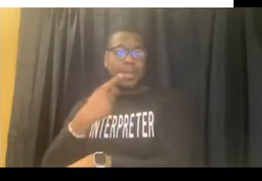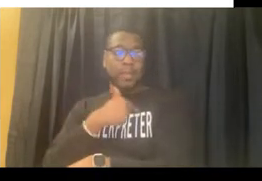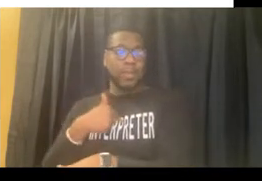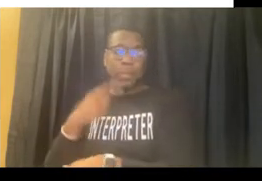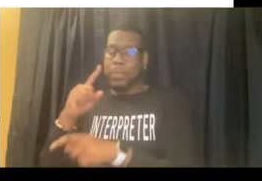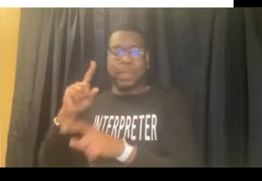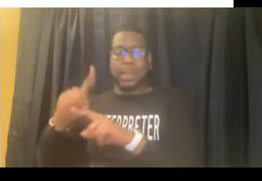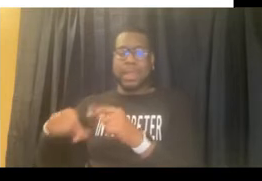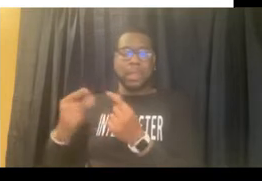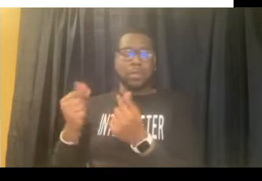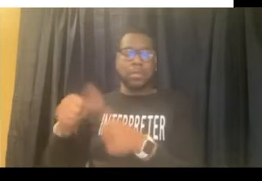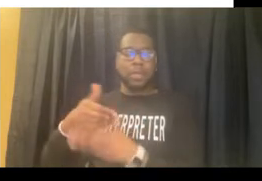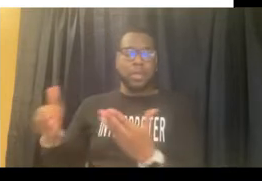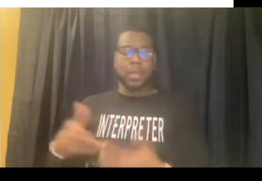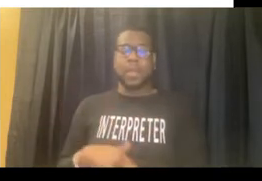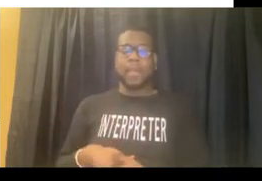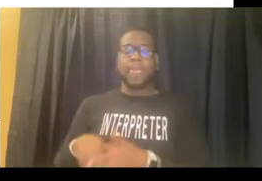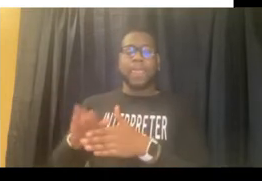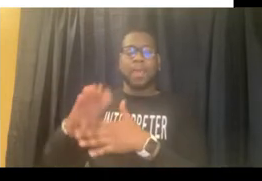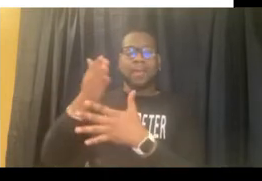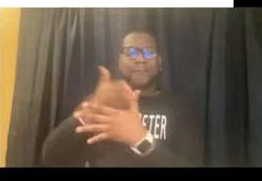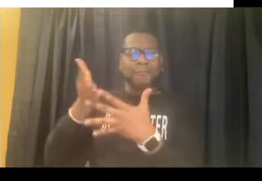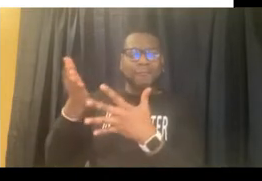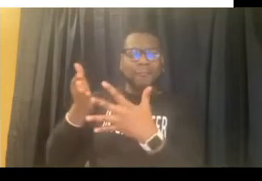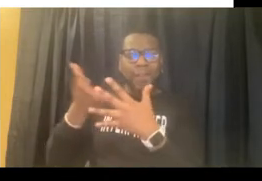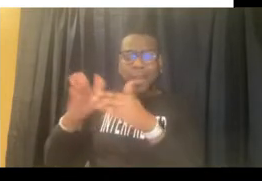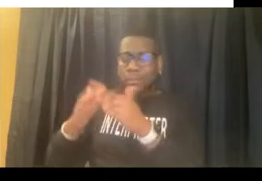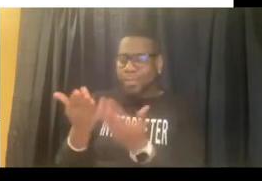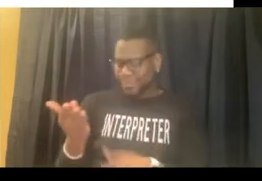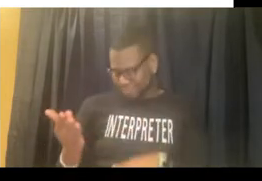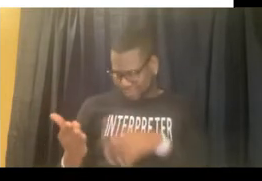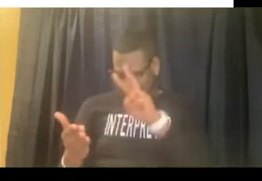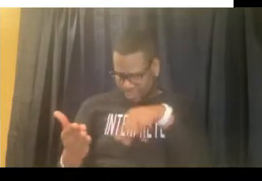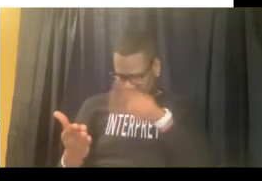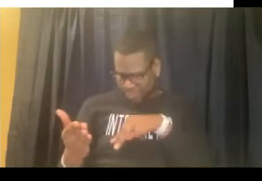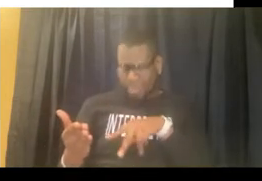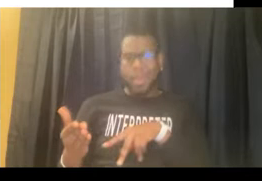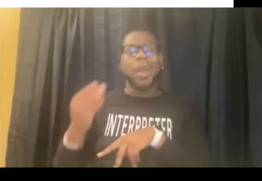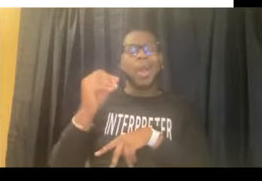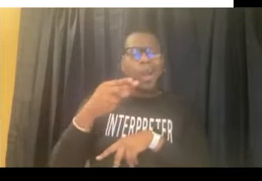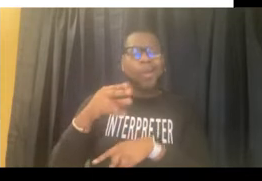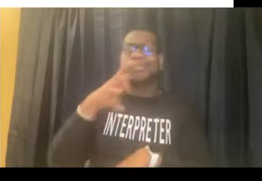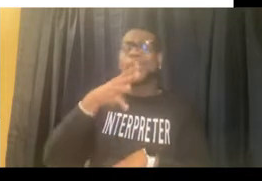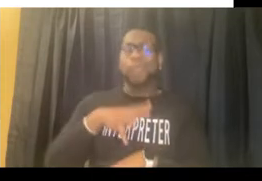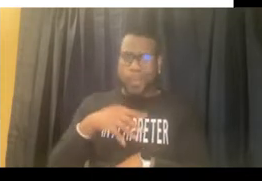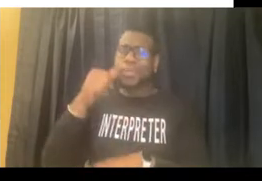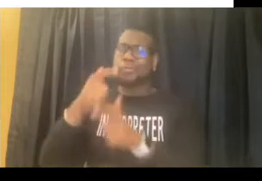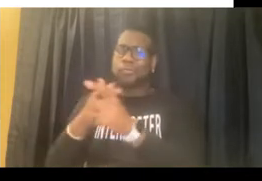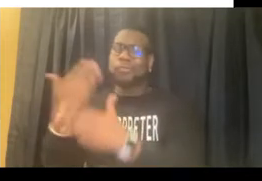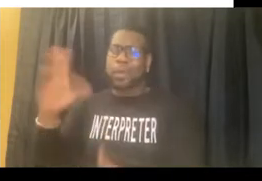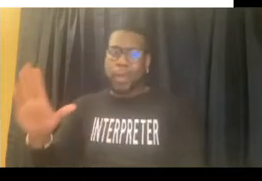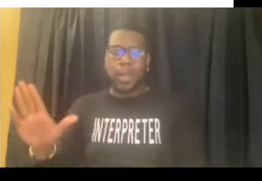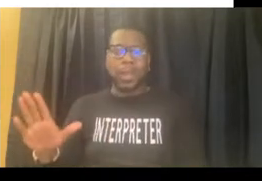other group home setting, she's a runaway. We just have to accept her as being AWOL and not really being able to support her in that moment